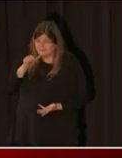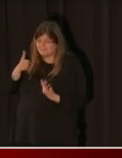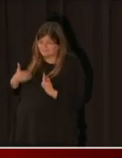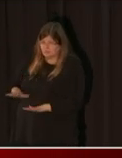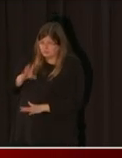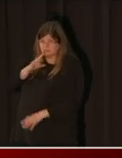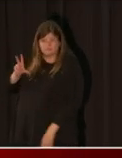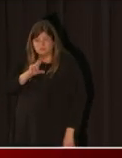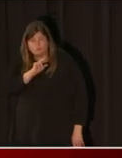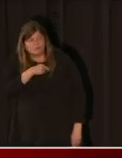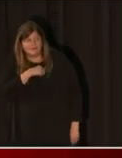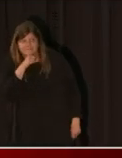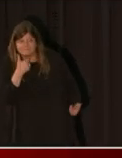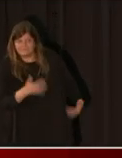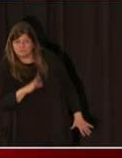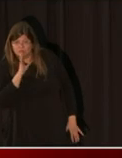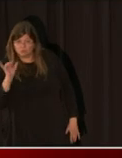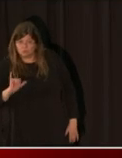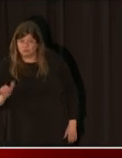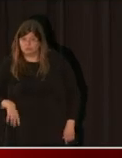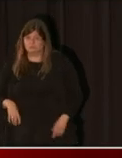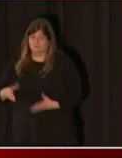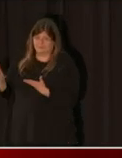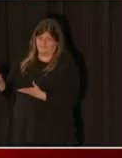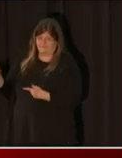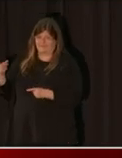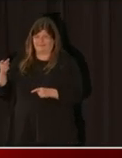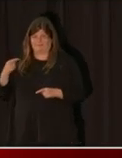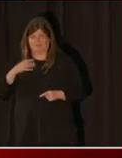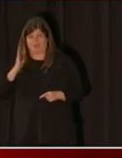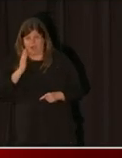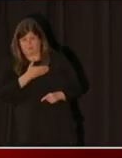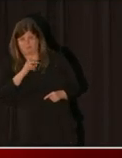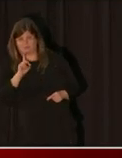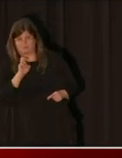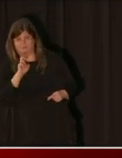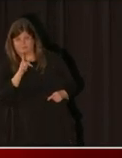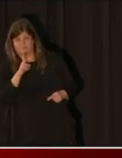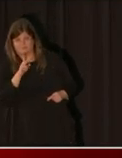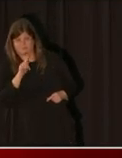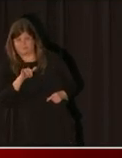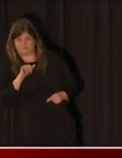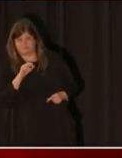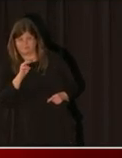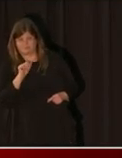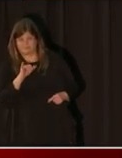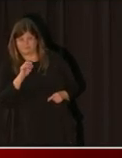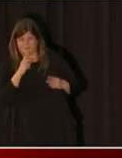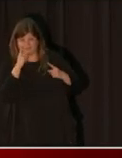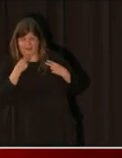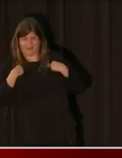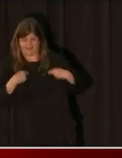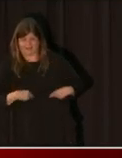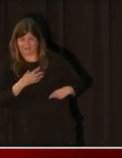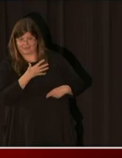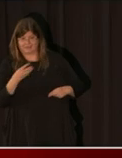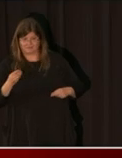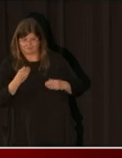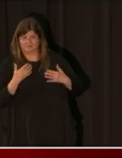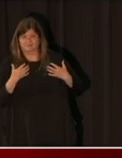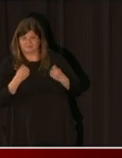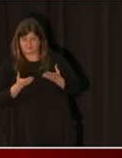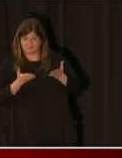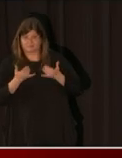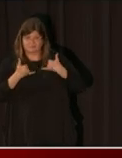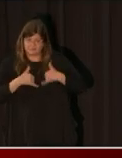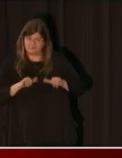so our Deputy Mayor for Health and Human Services continues to work with the team. We continue to have outreach workers who